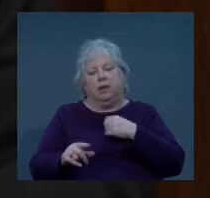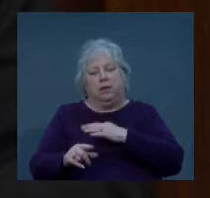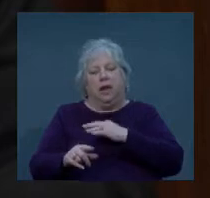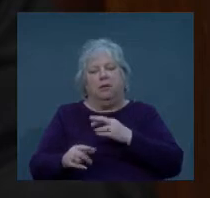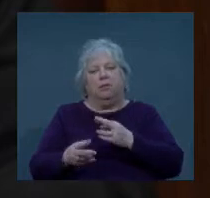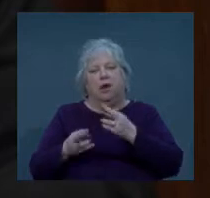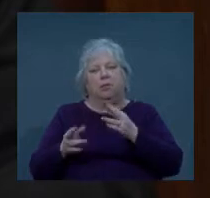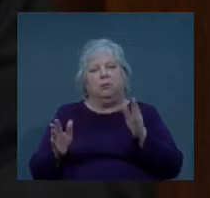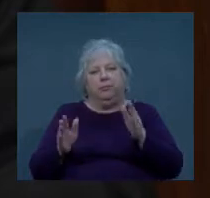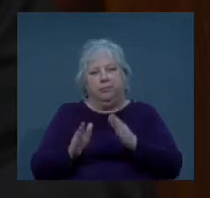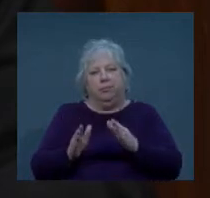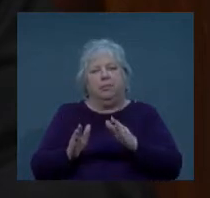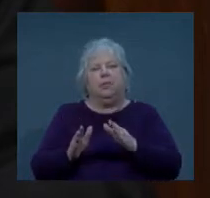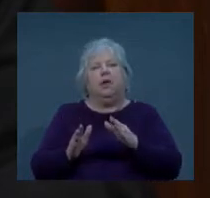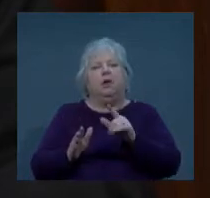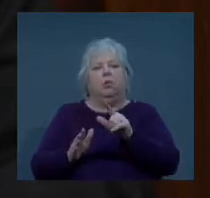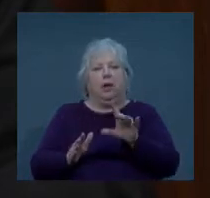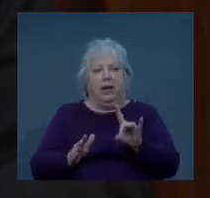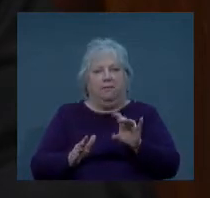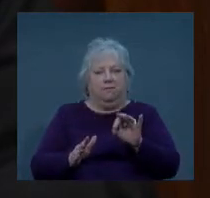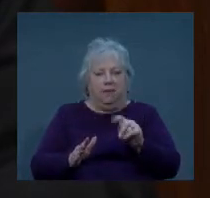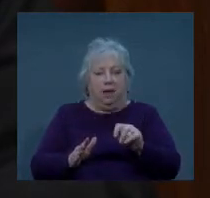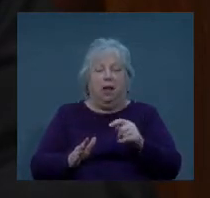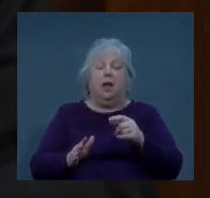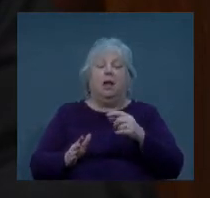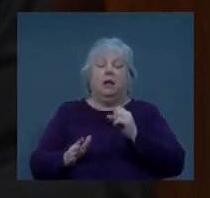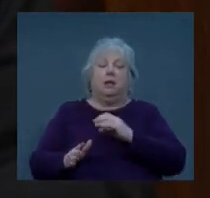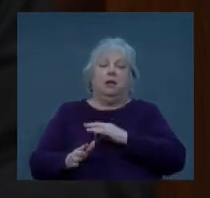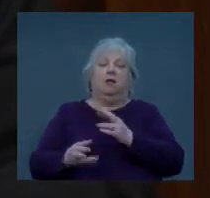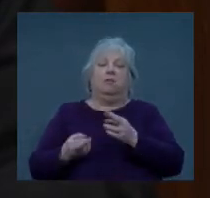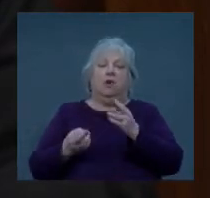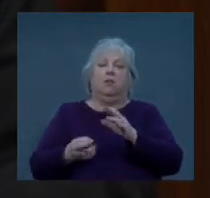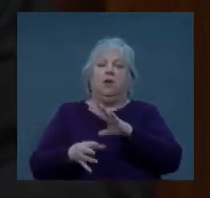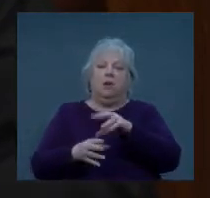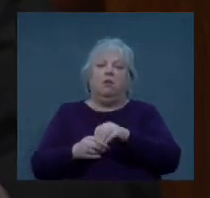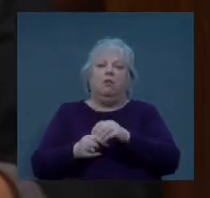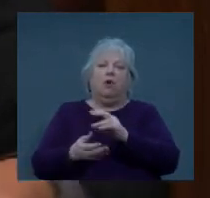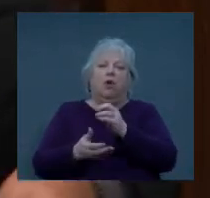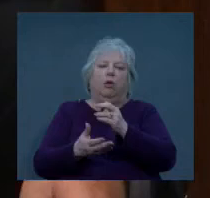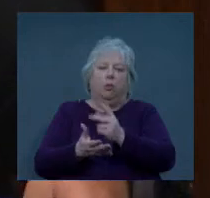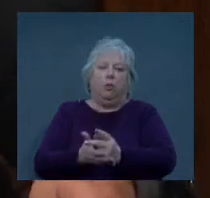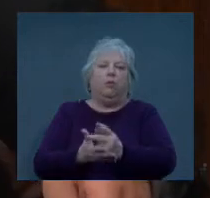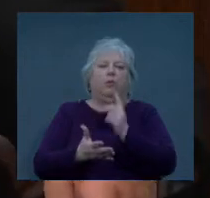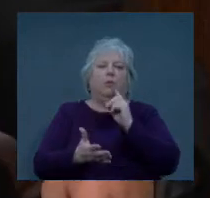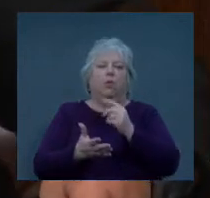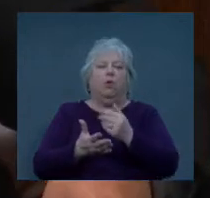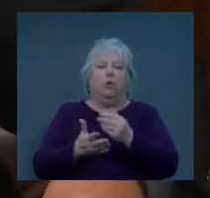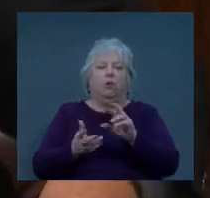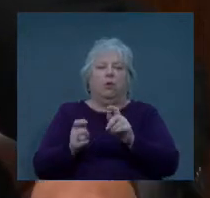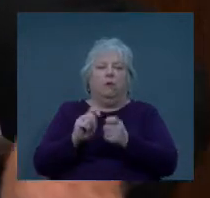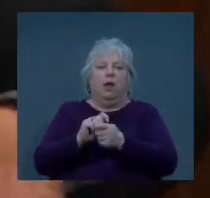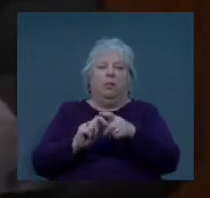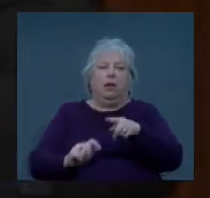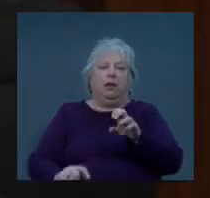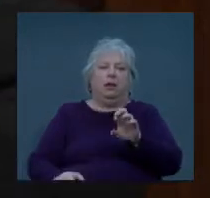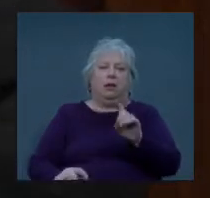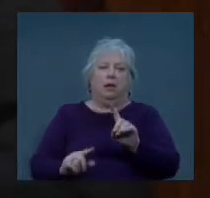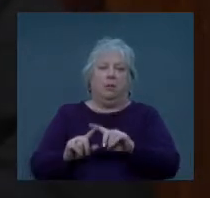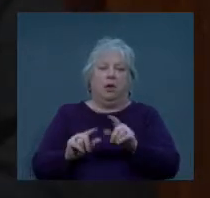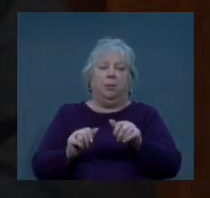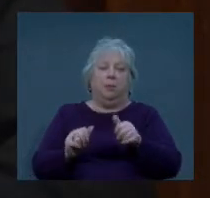approval of the new PCD, the revised PCD, subject to compliance